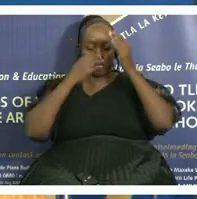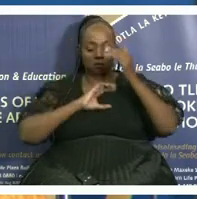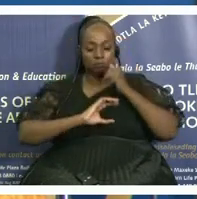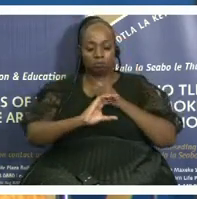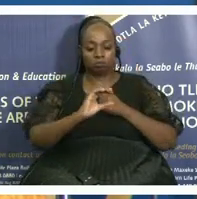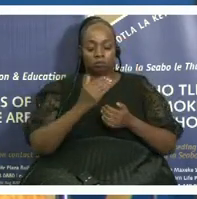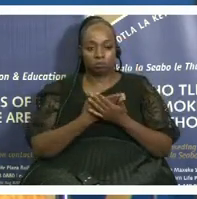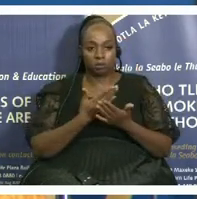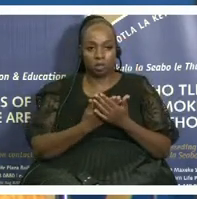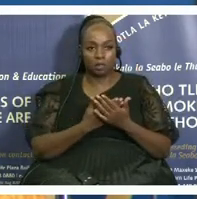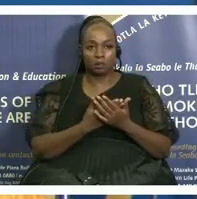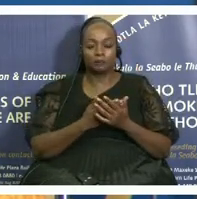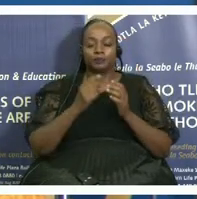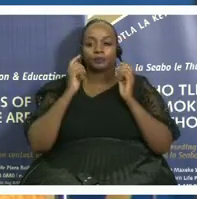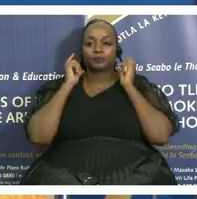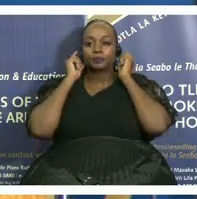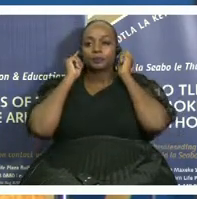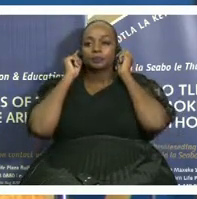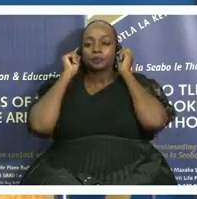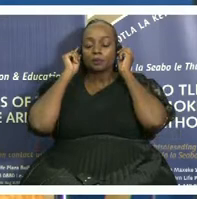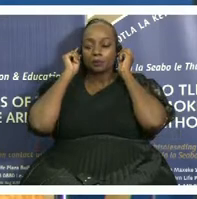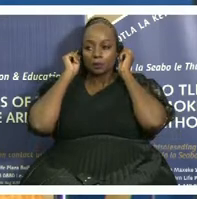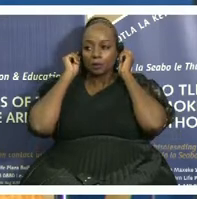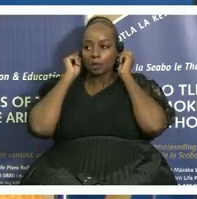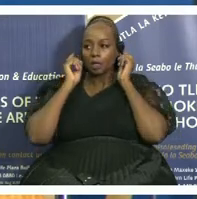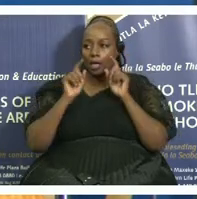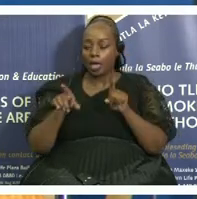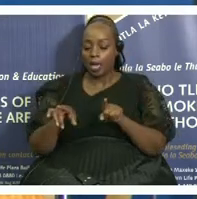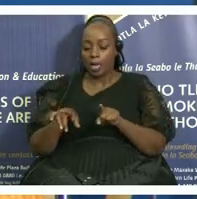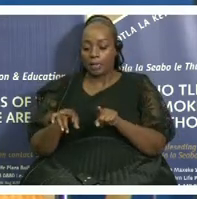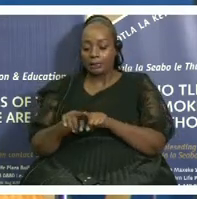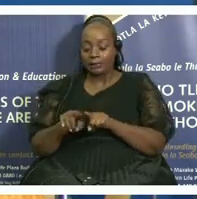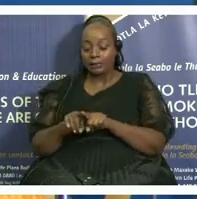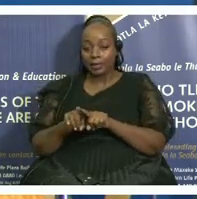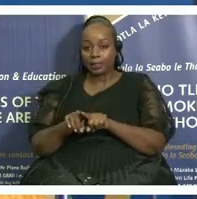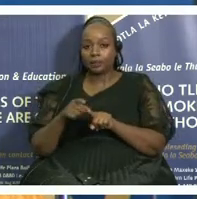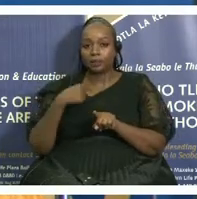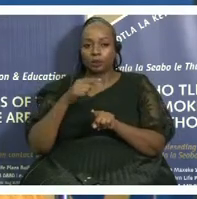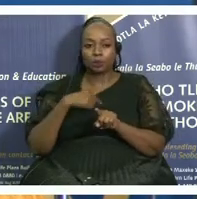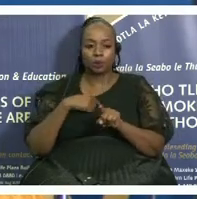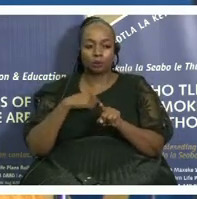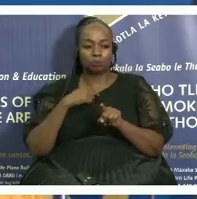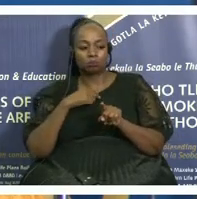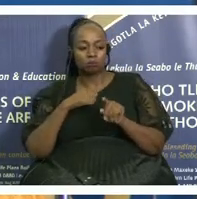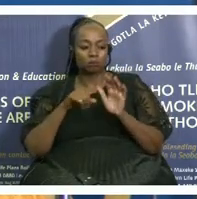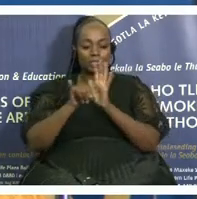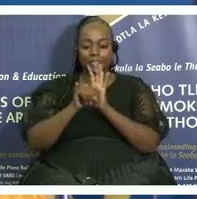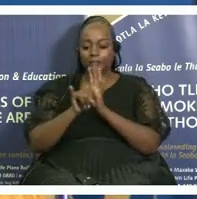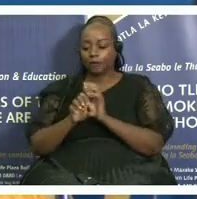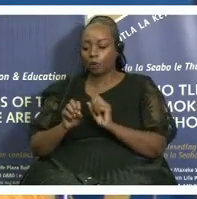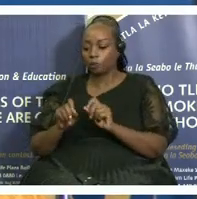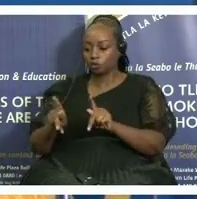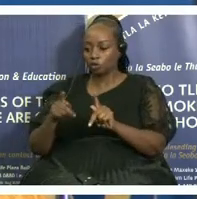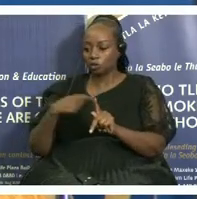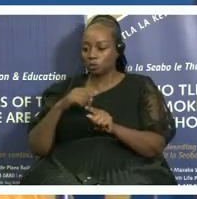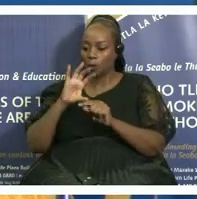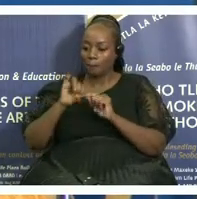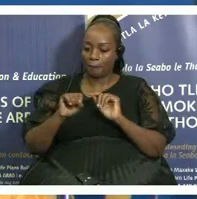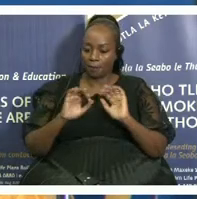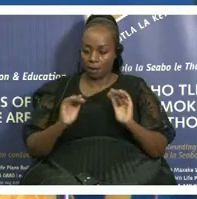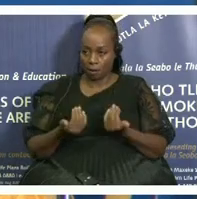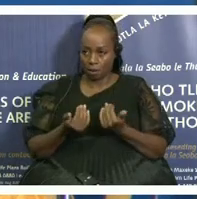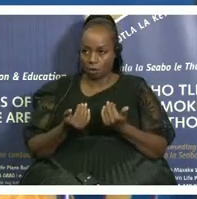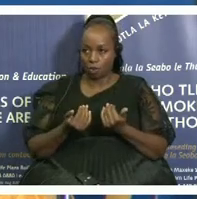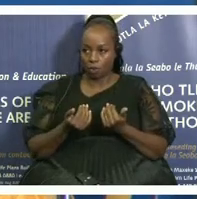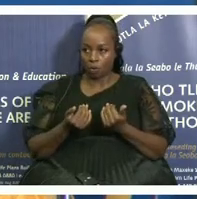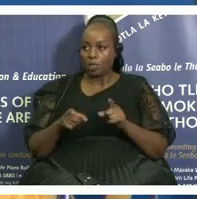to explore economic opportunities presented by this sector by creating a unique homebrew talent. We will